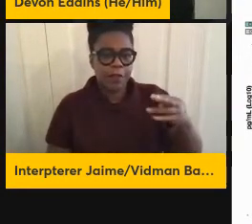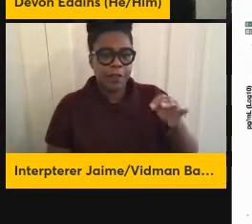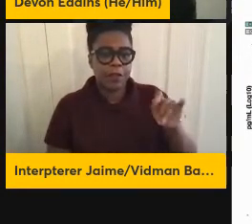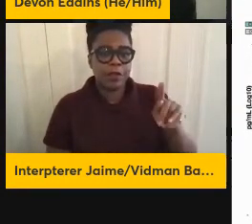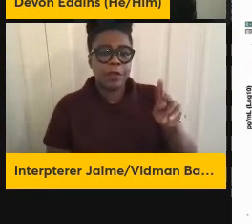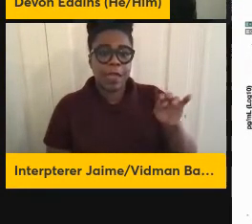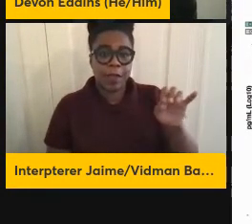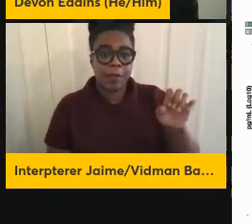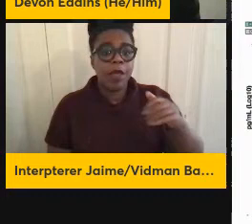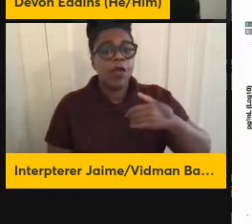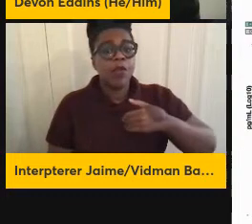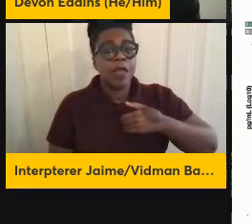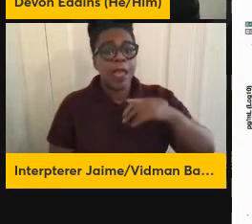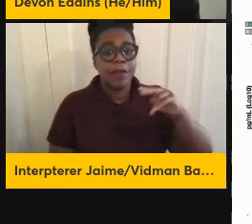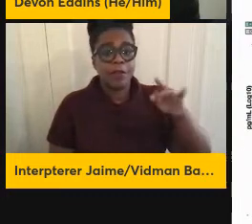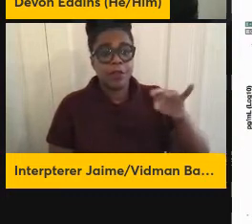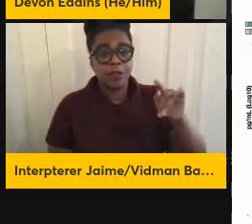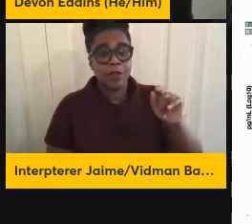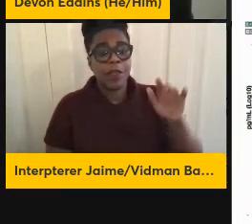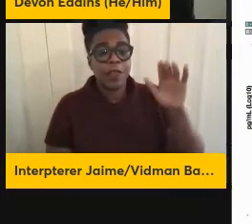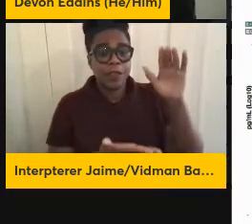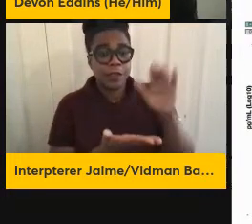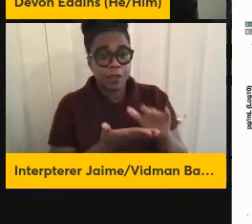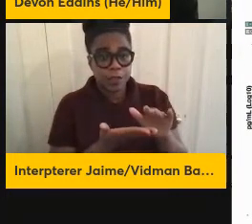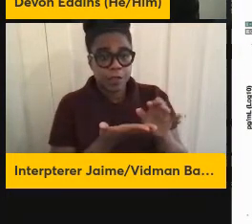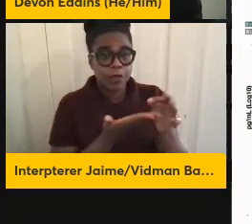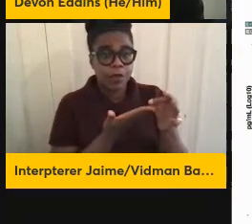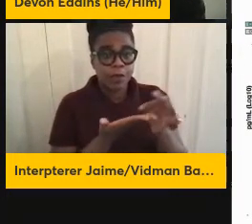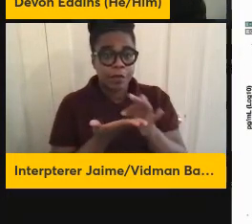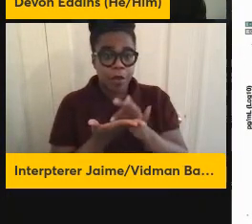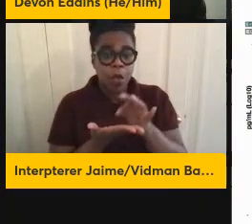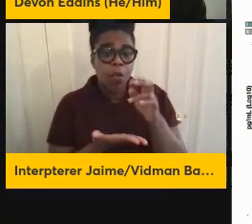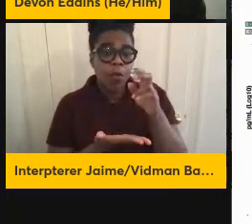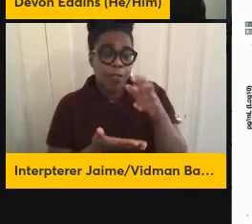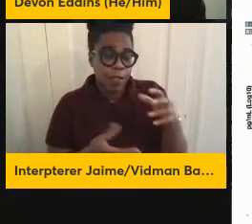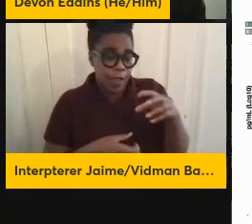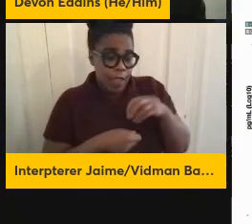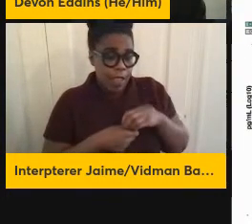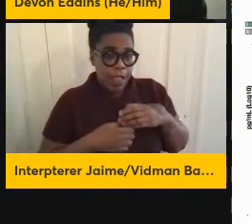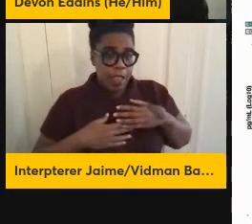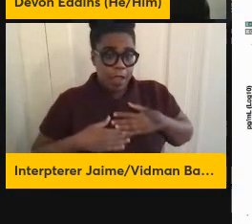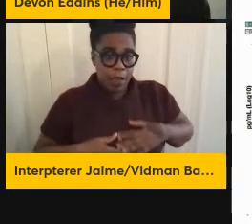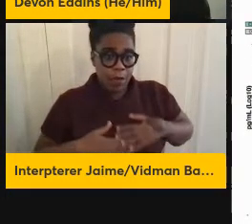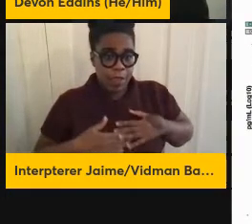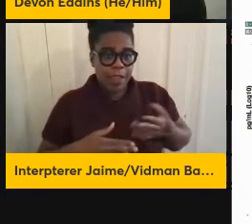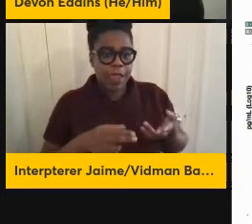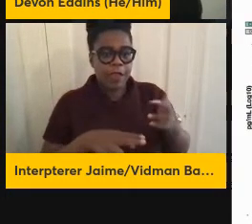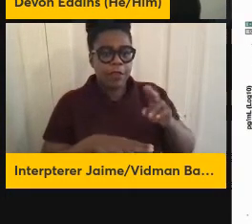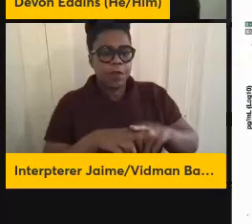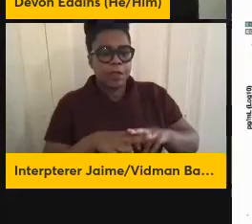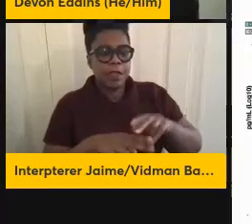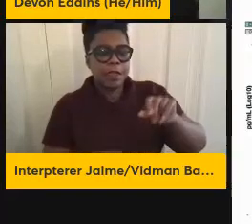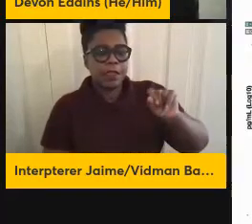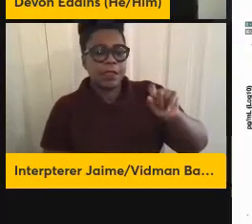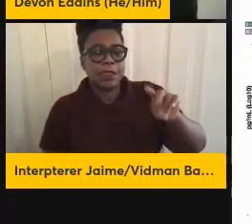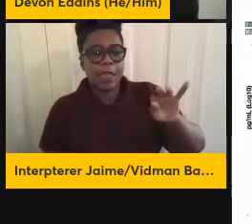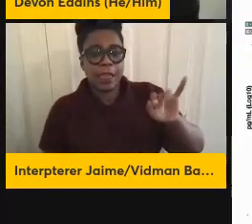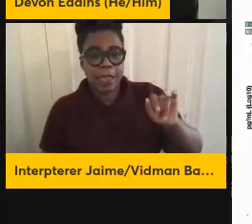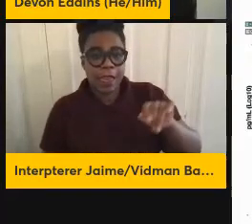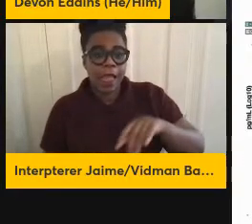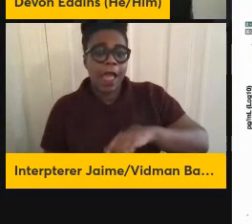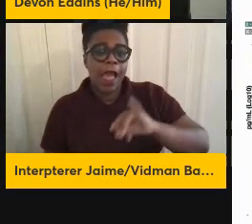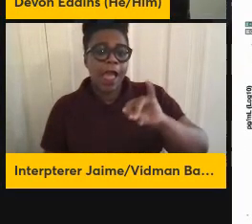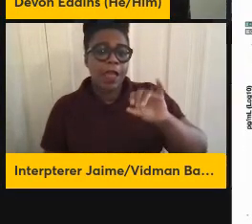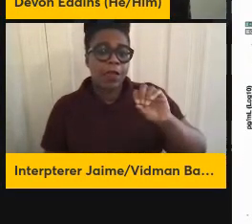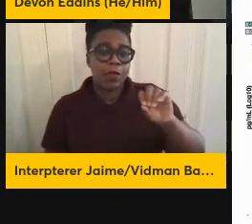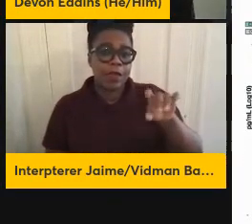are increasing degranulation once they're recruited to the airways, and they're also increasing the amount of cytokines, namely IL-8, IL-1